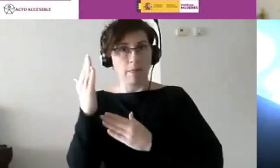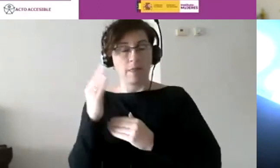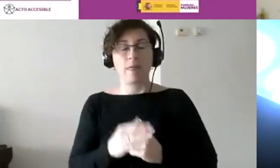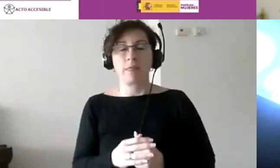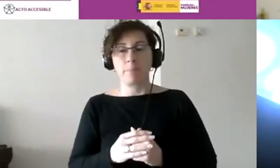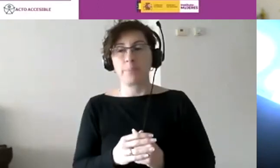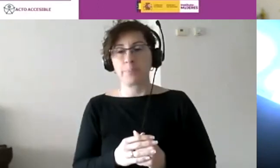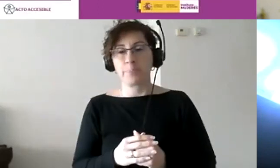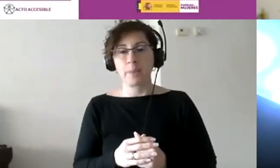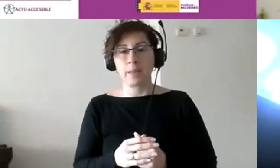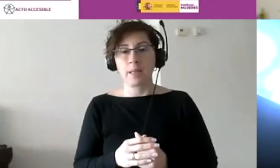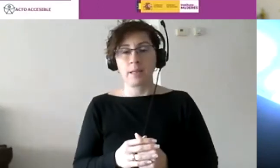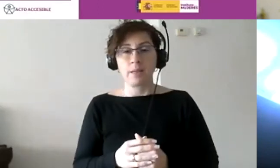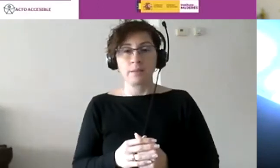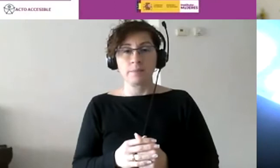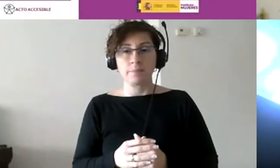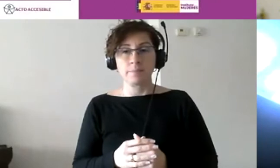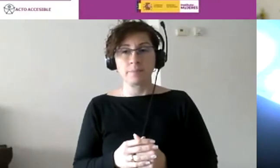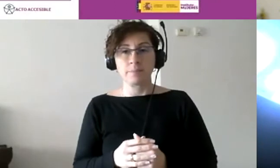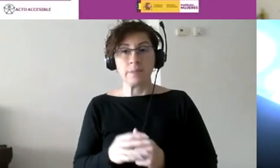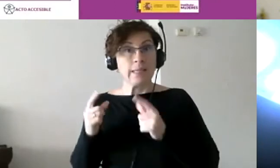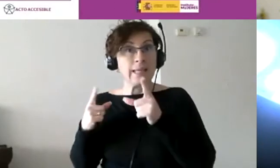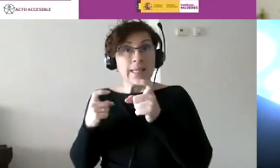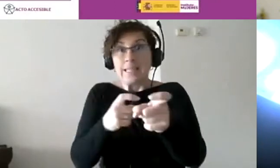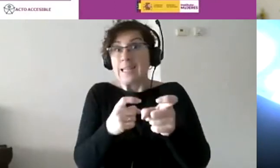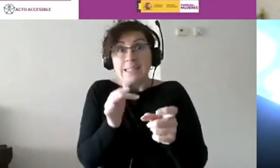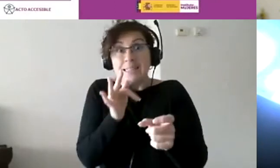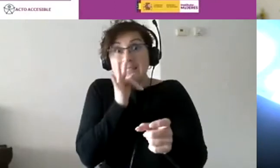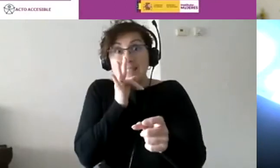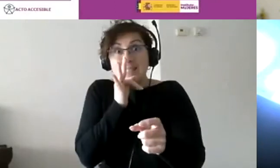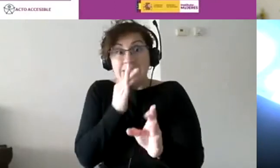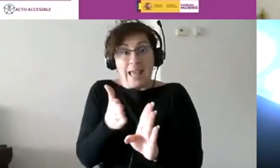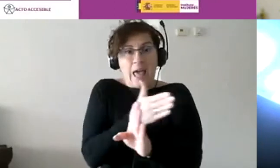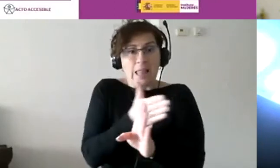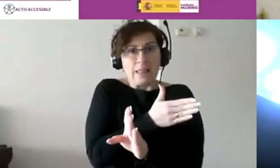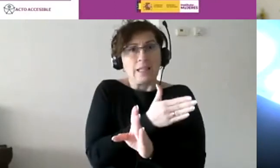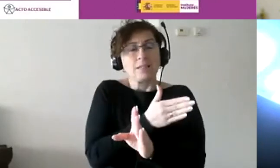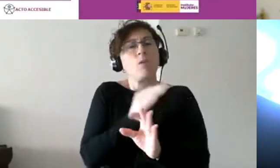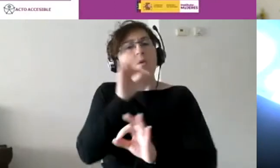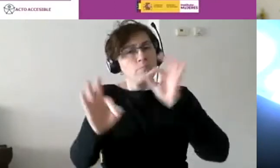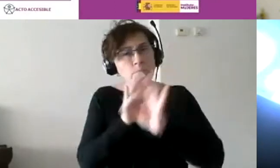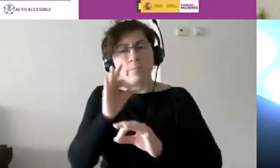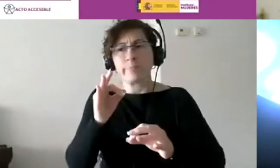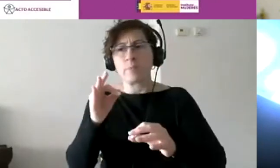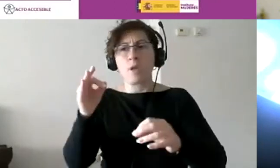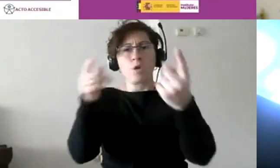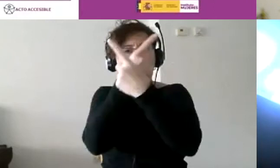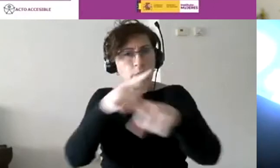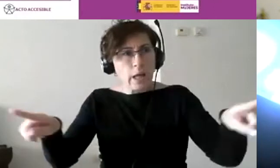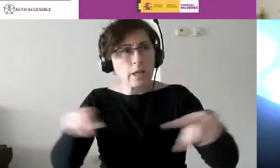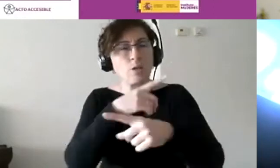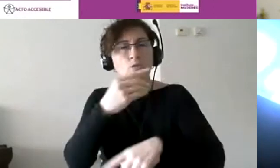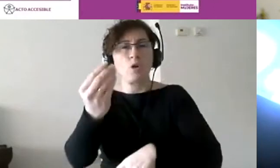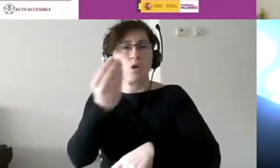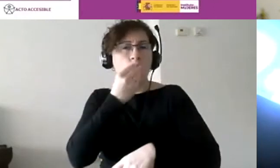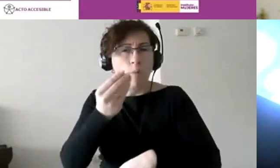concerts, food, different activities for kids, just to let kids with disabilities have